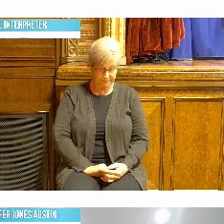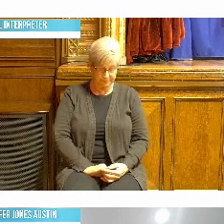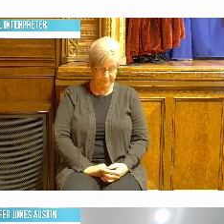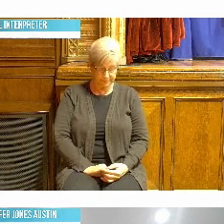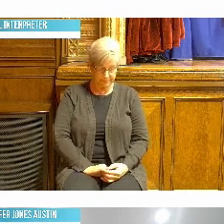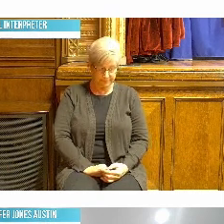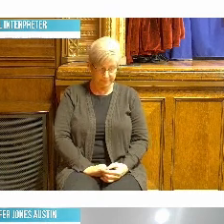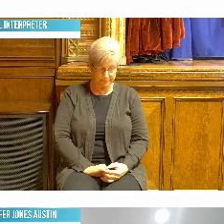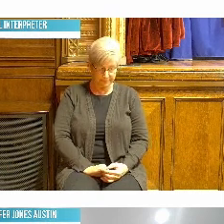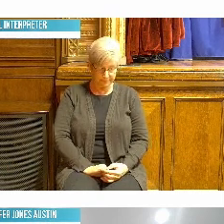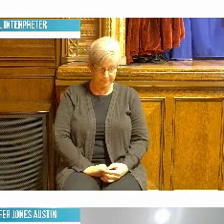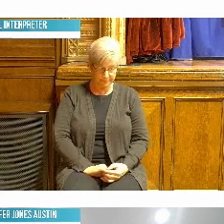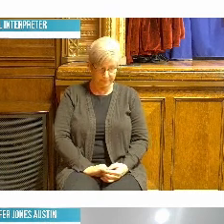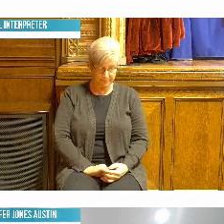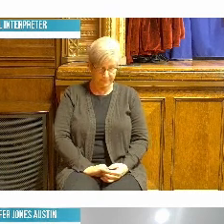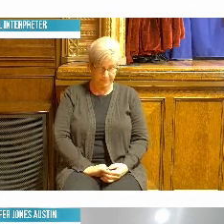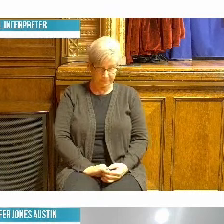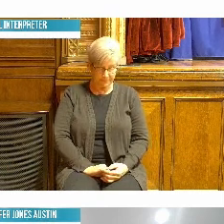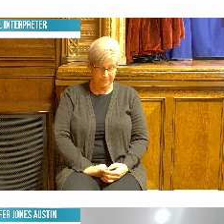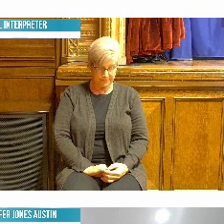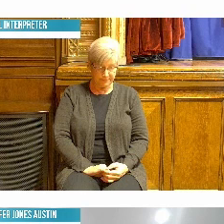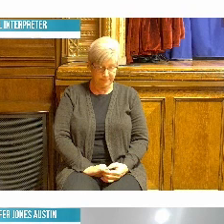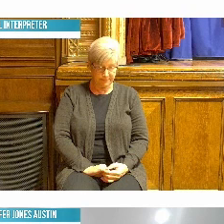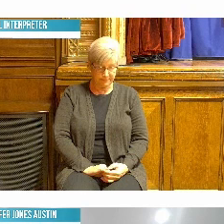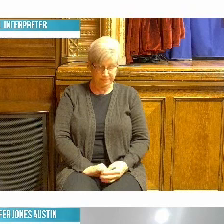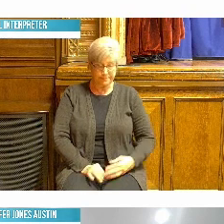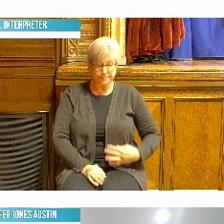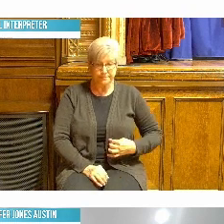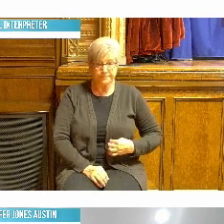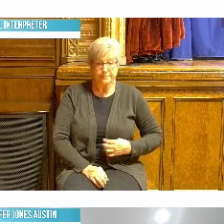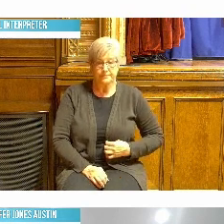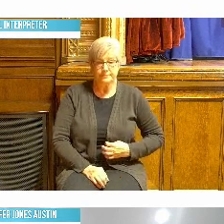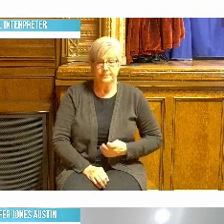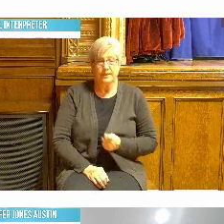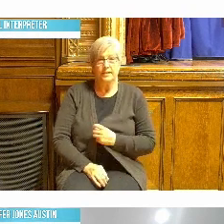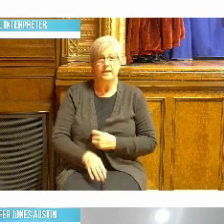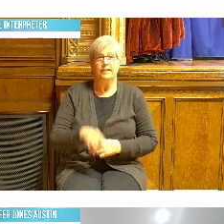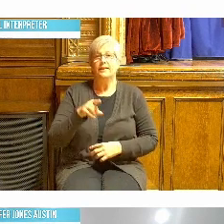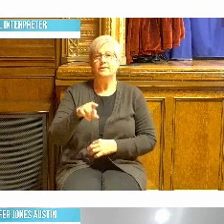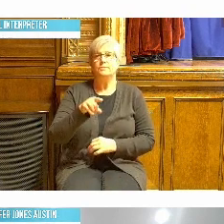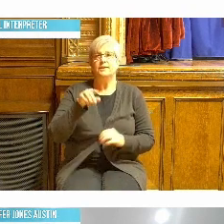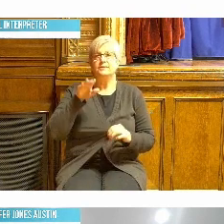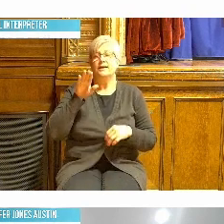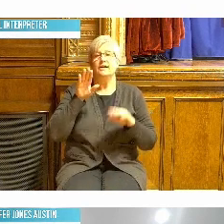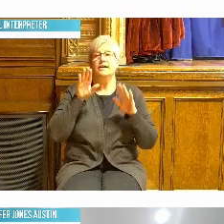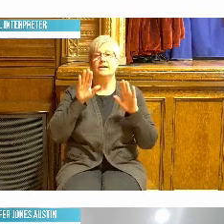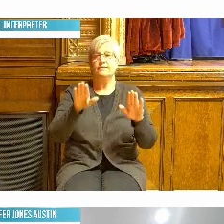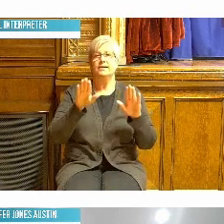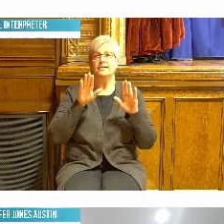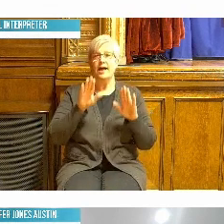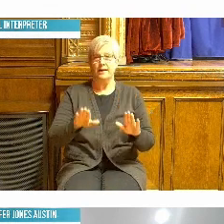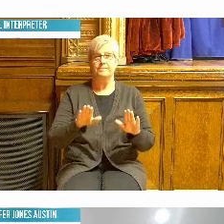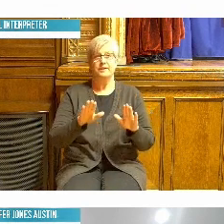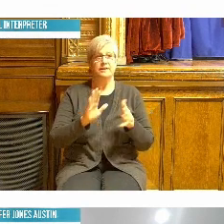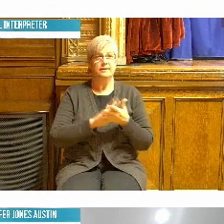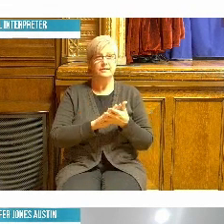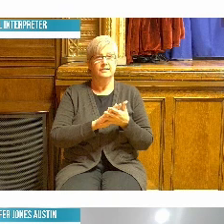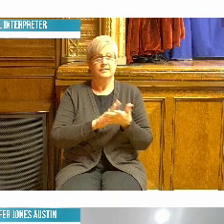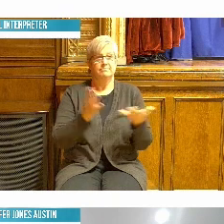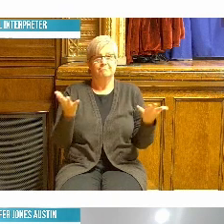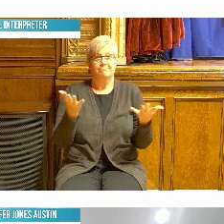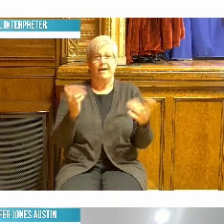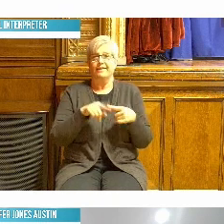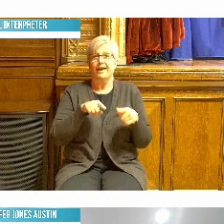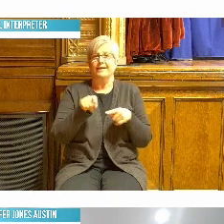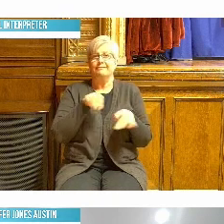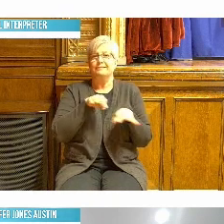So yes, this was a phenomenal, I can't even, I don't even have words for